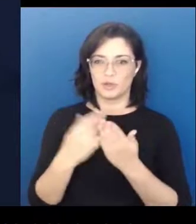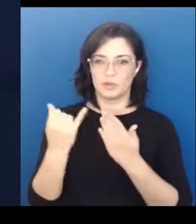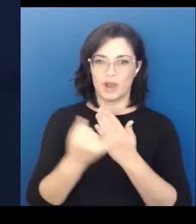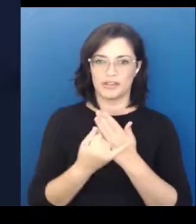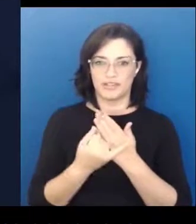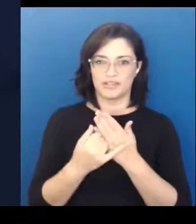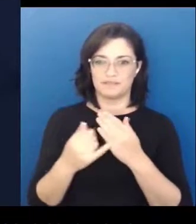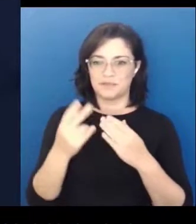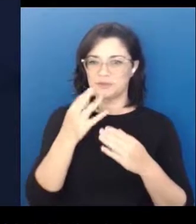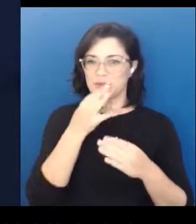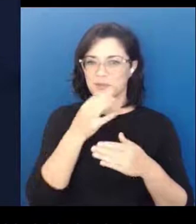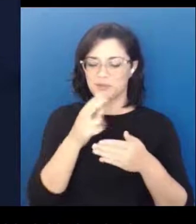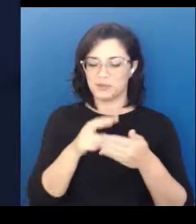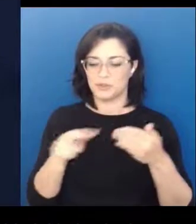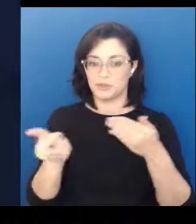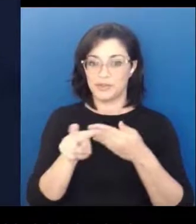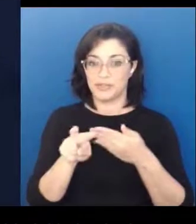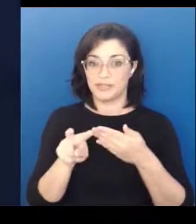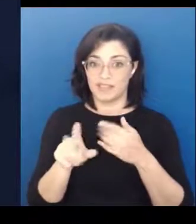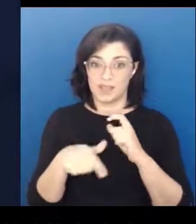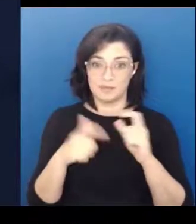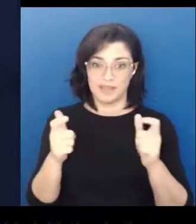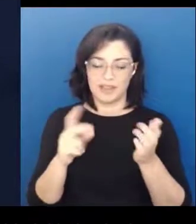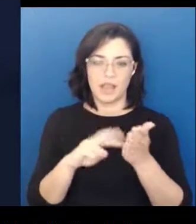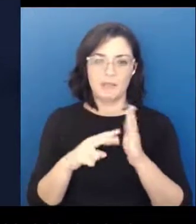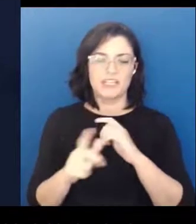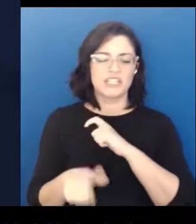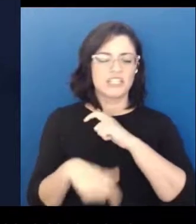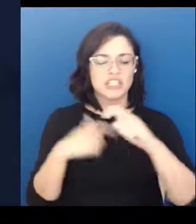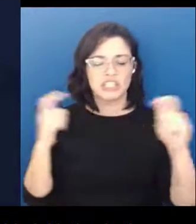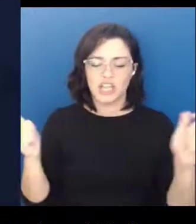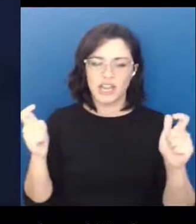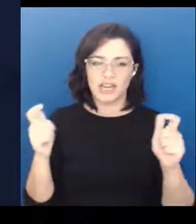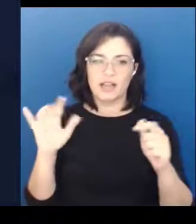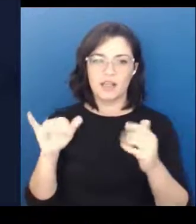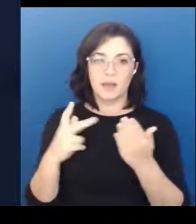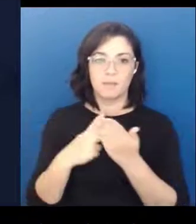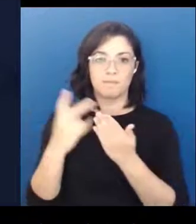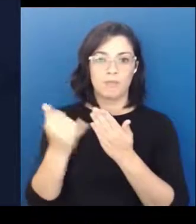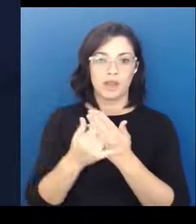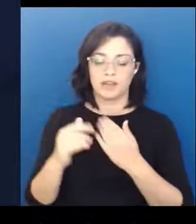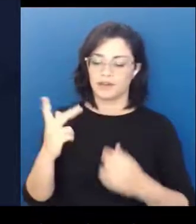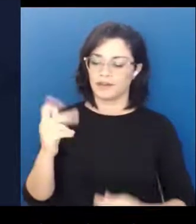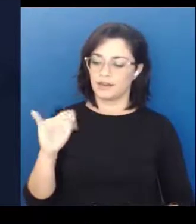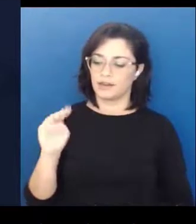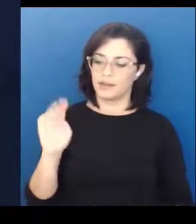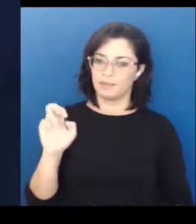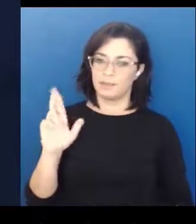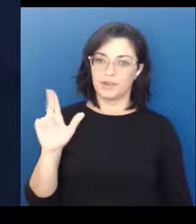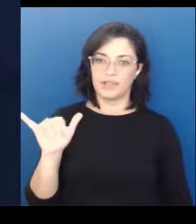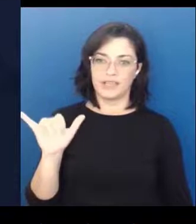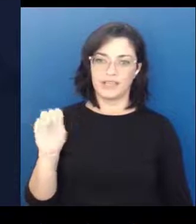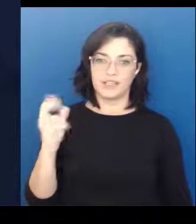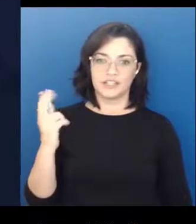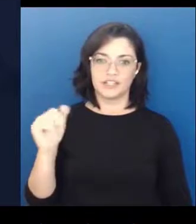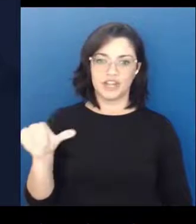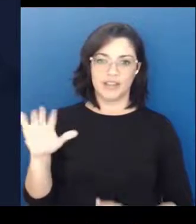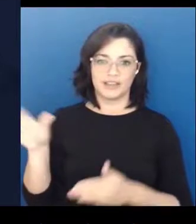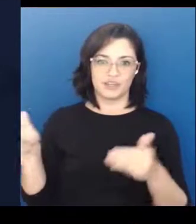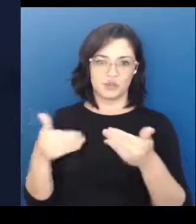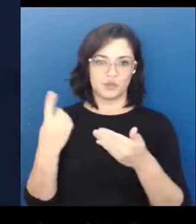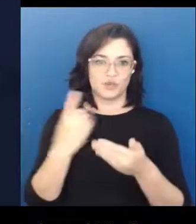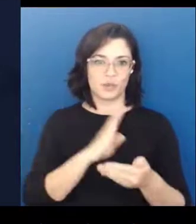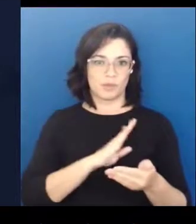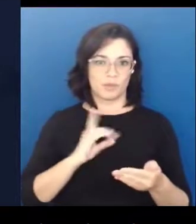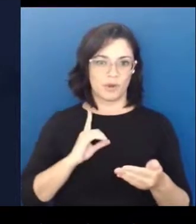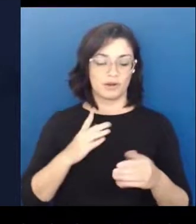an initiative that was brought to the board by Kimberly Shea. After a short explanation of the plan and the goals, the board voted